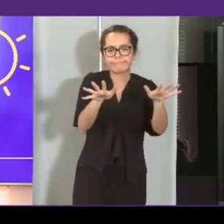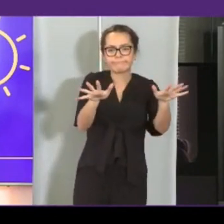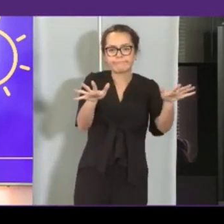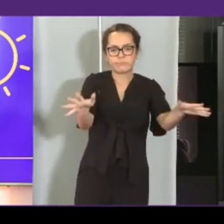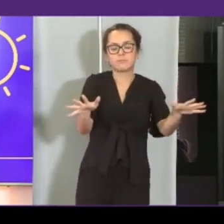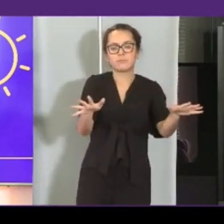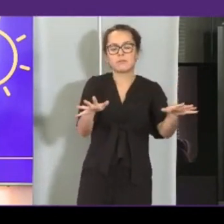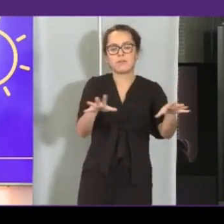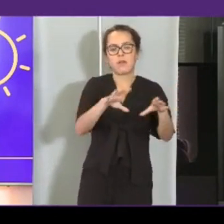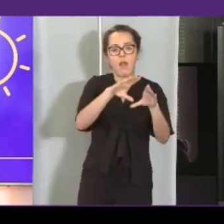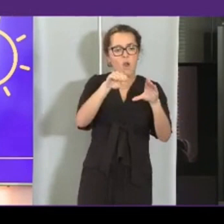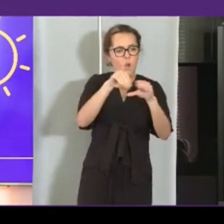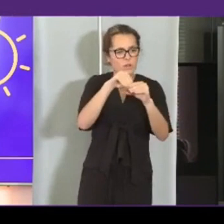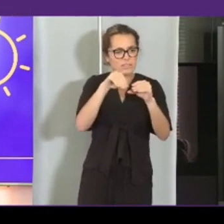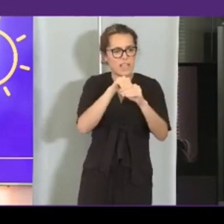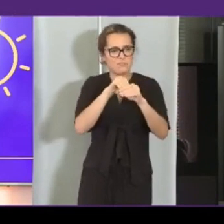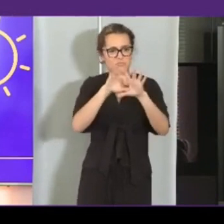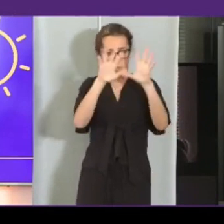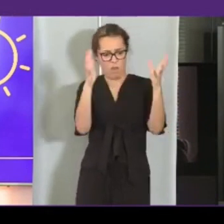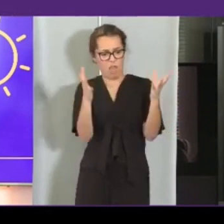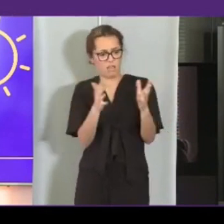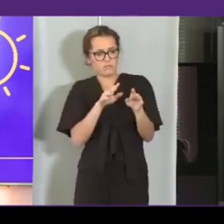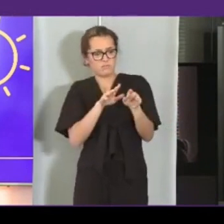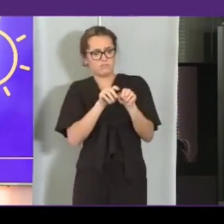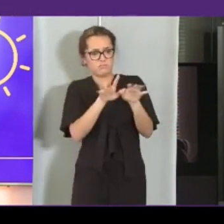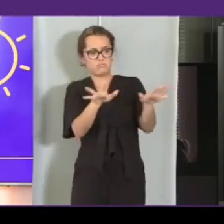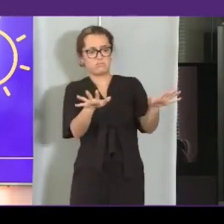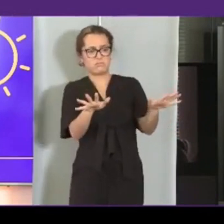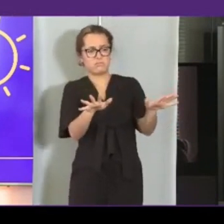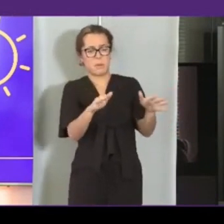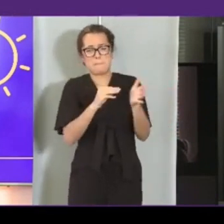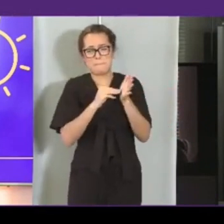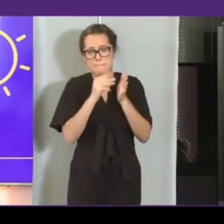is worldwide. That covers millions of people.